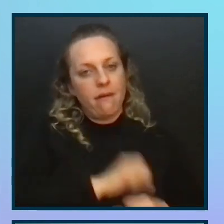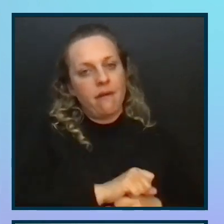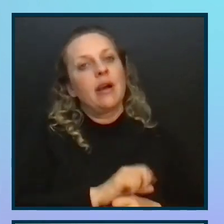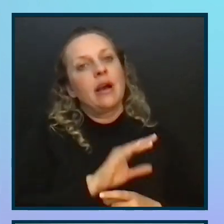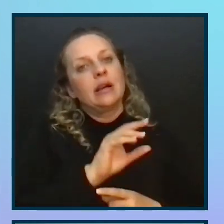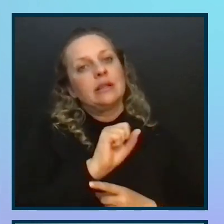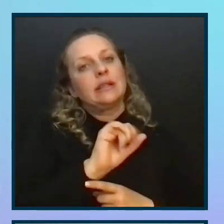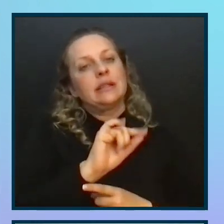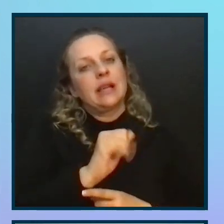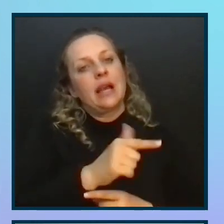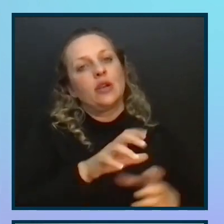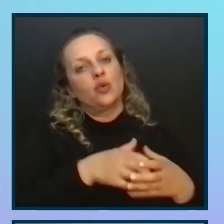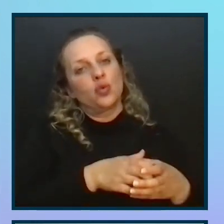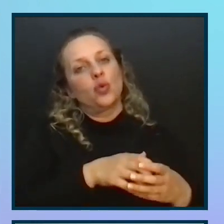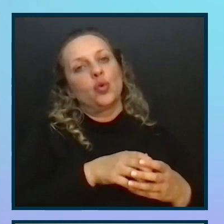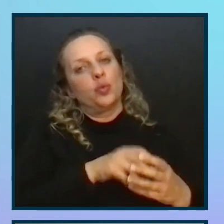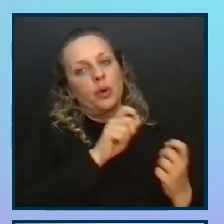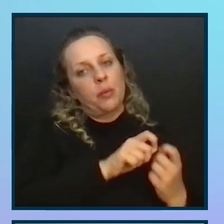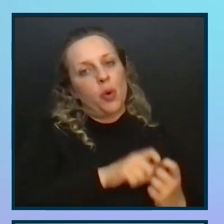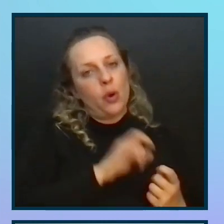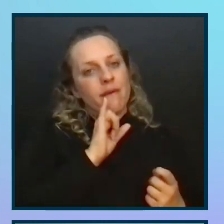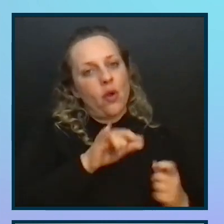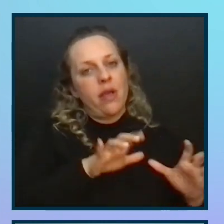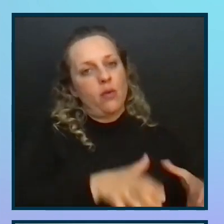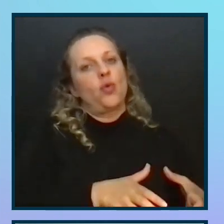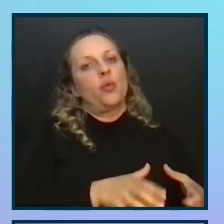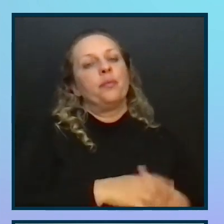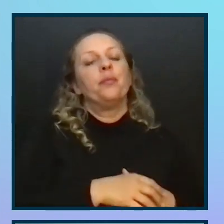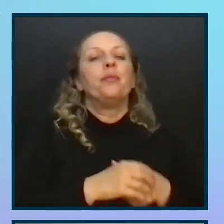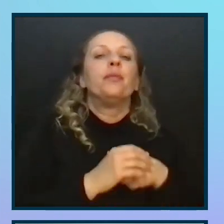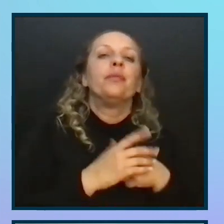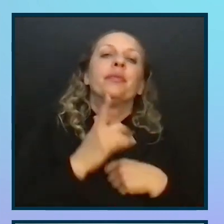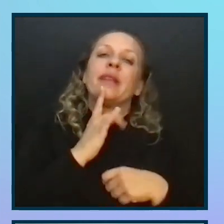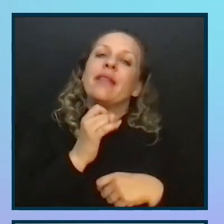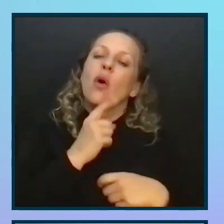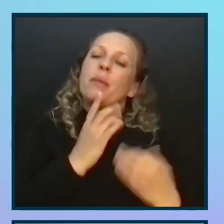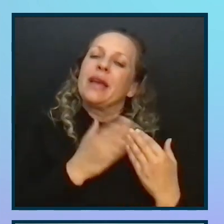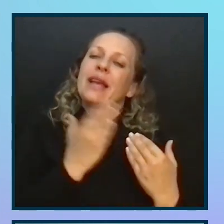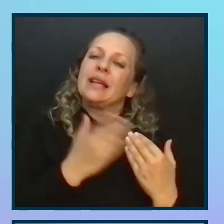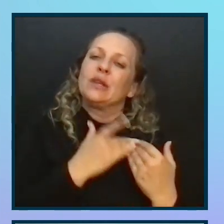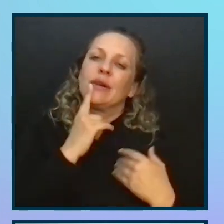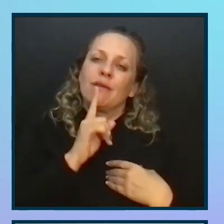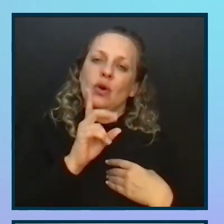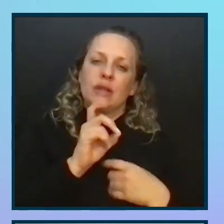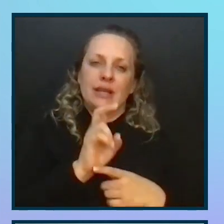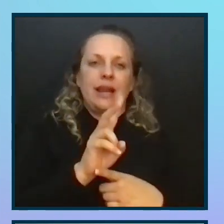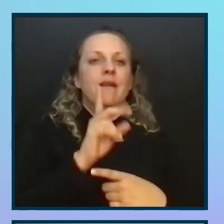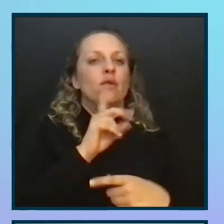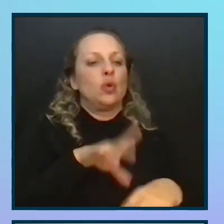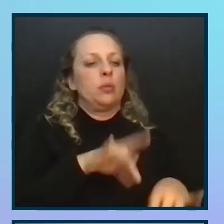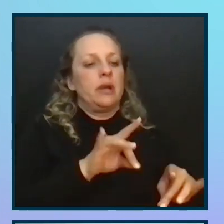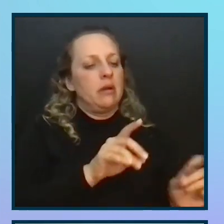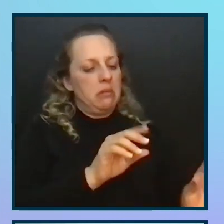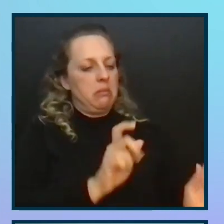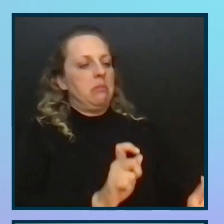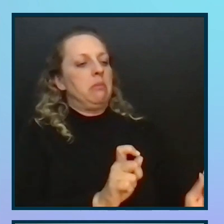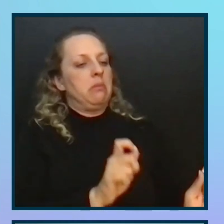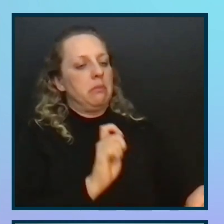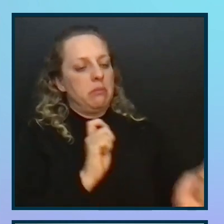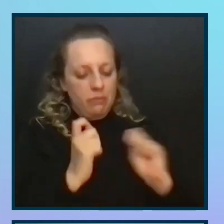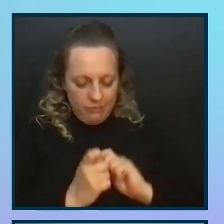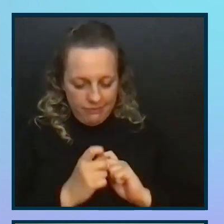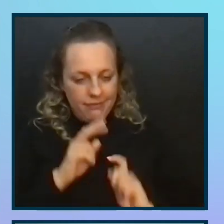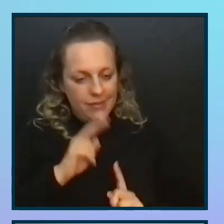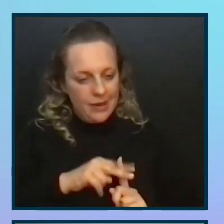group component for the settings groups. So that'll make it easy for the dev to pick up and fix and make sure they implement the